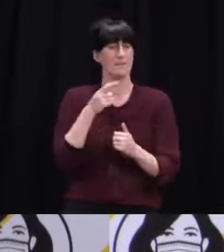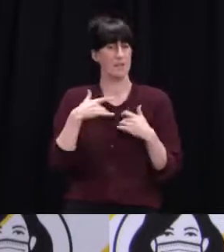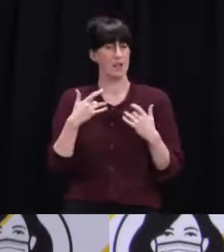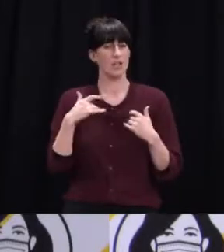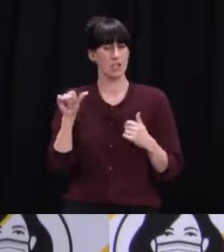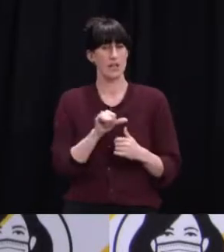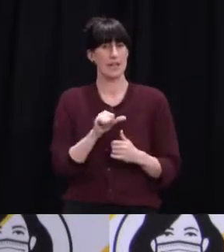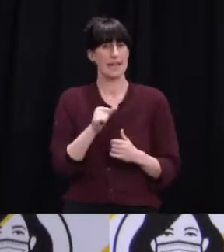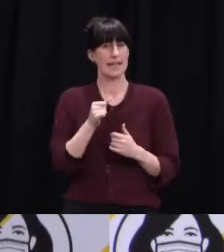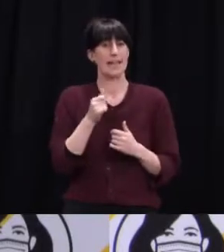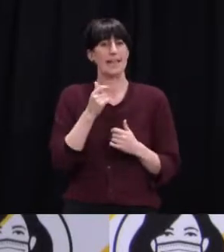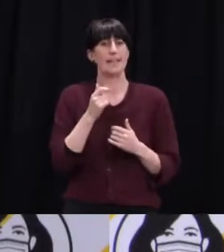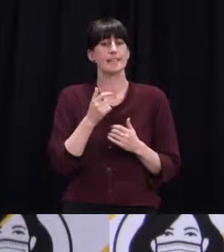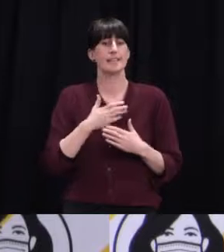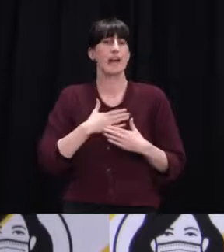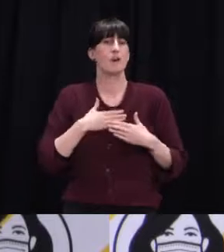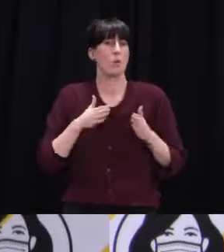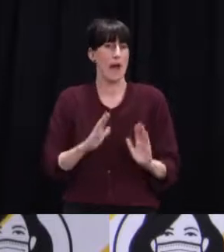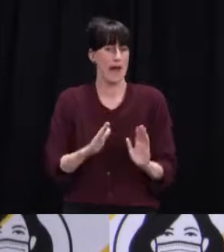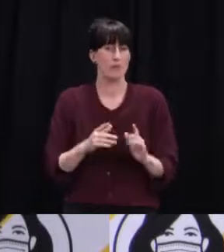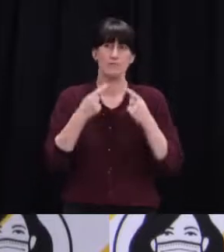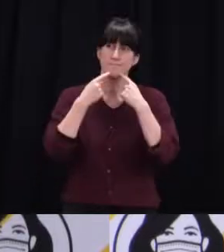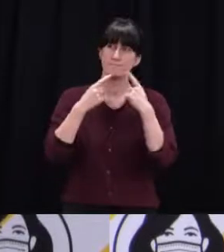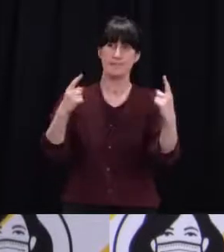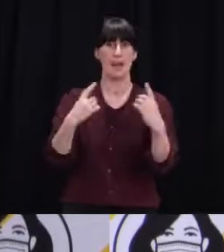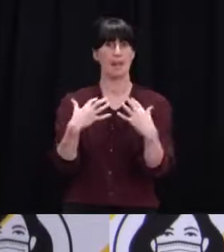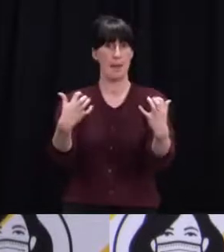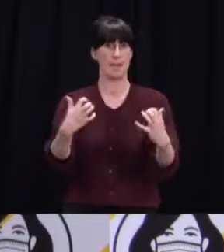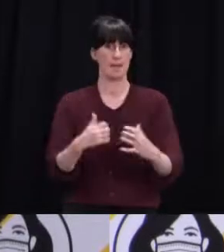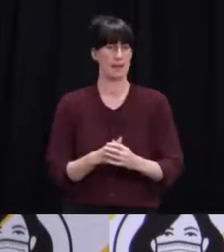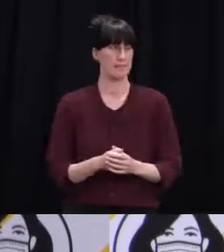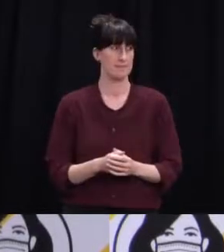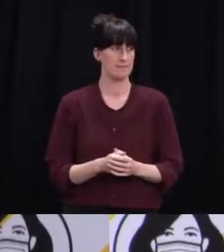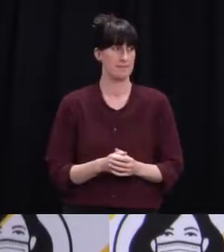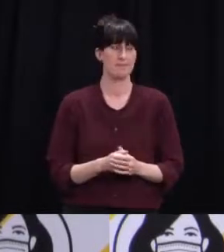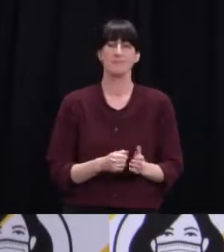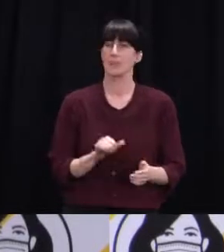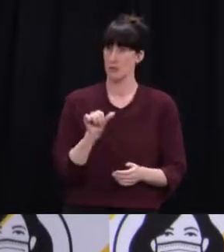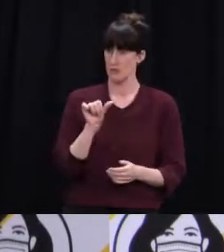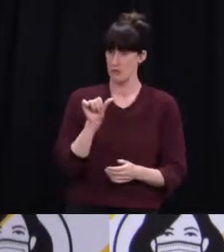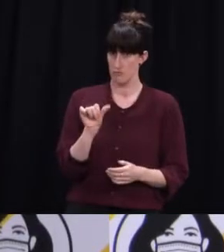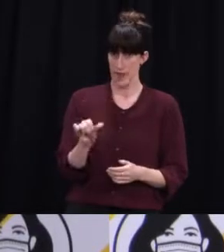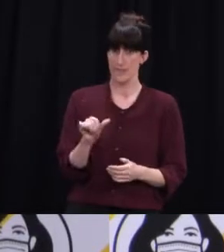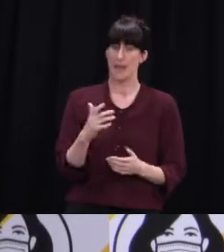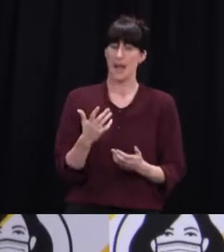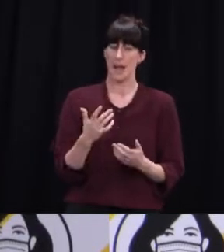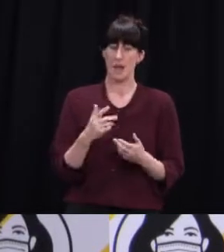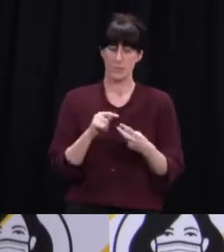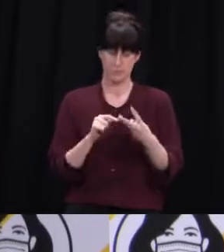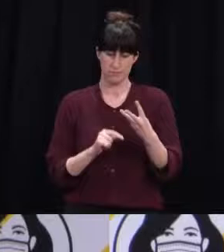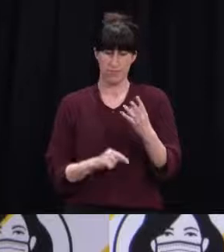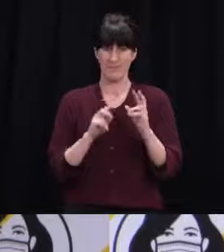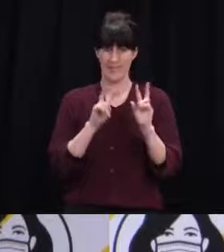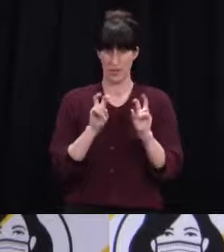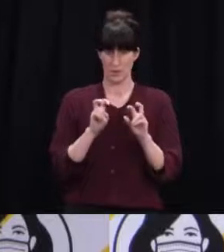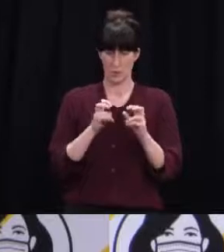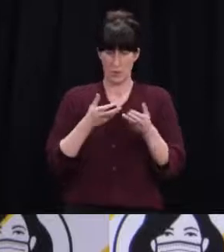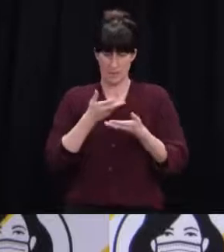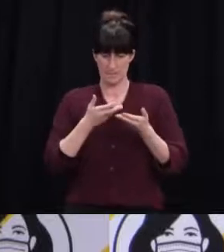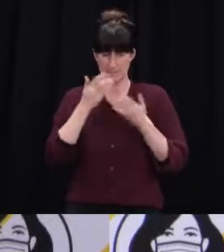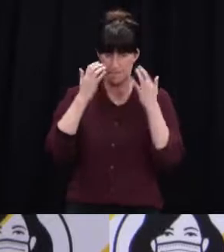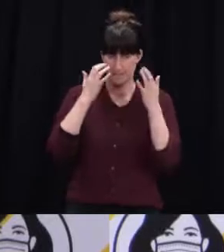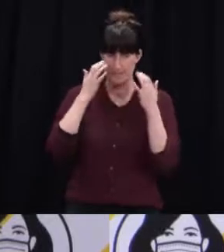If you weren't sure whether people were vaccinated or not, wouldn't it be to err on the side of caution to go public and tell people that they may